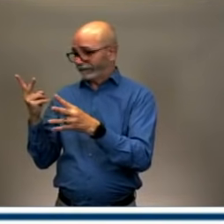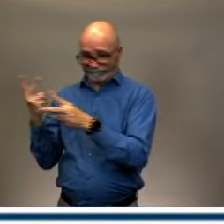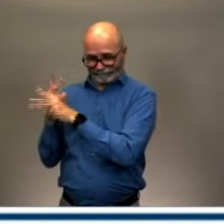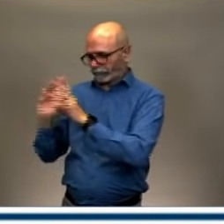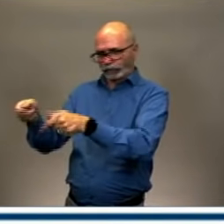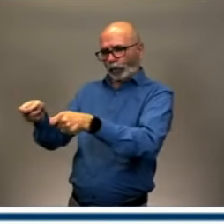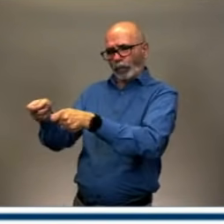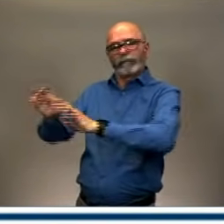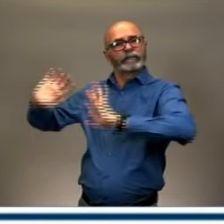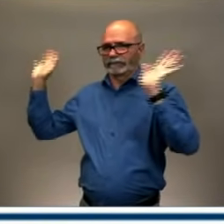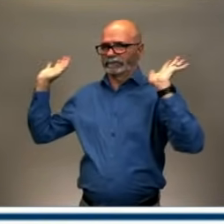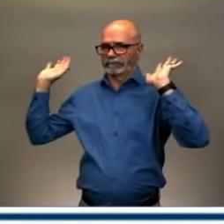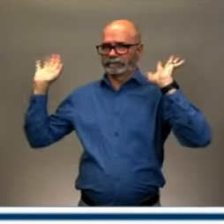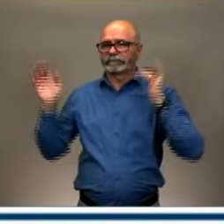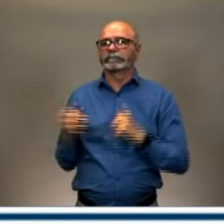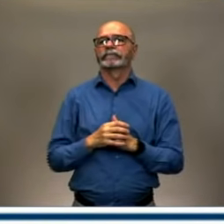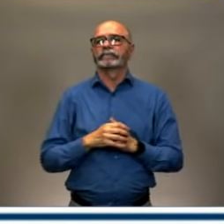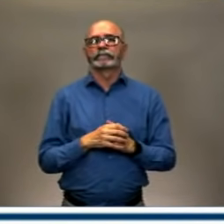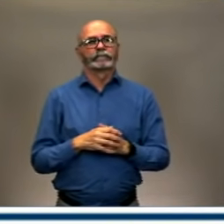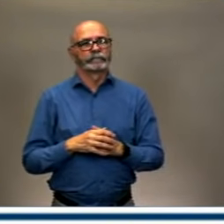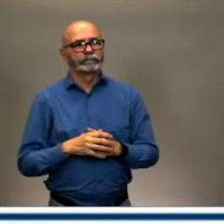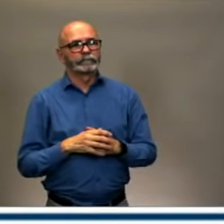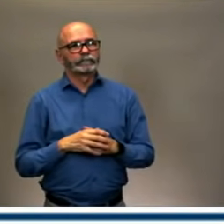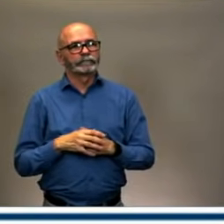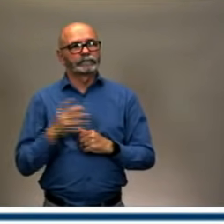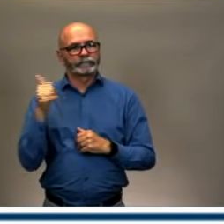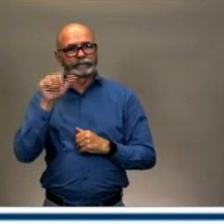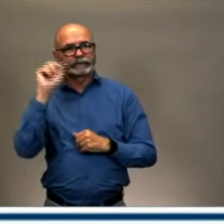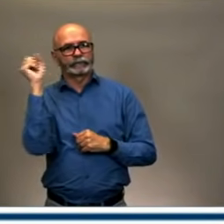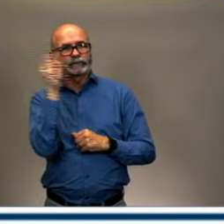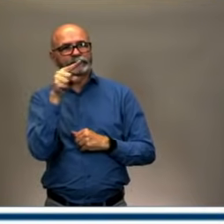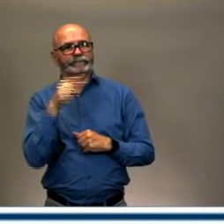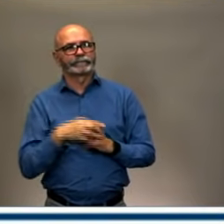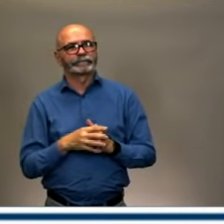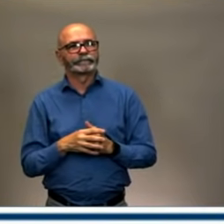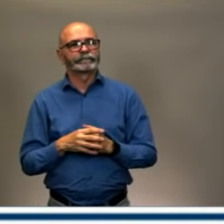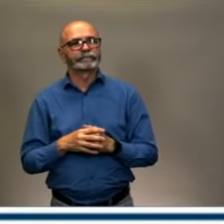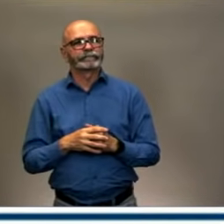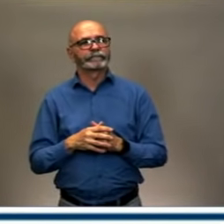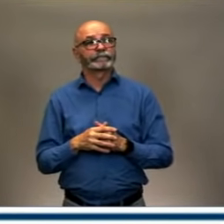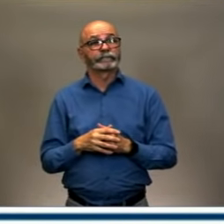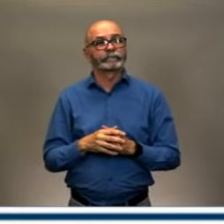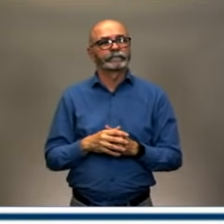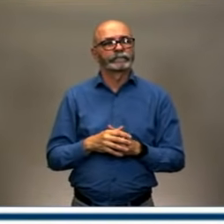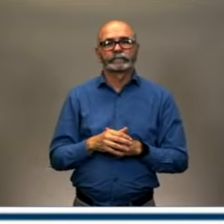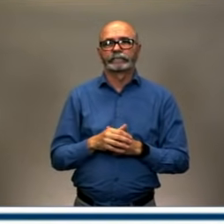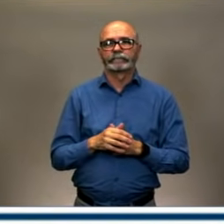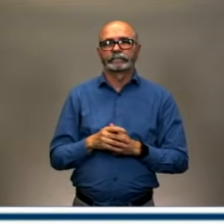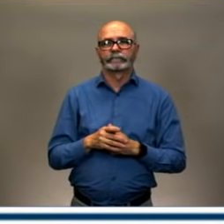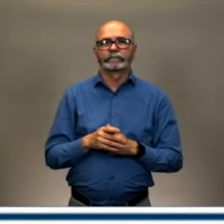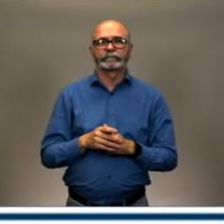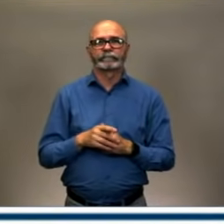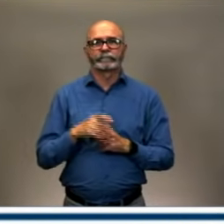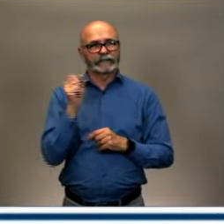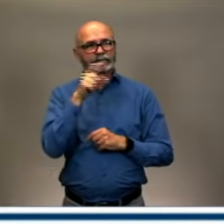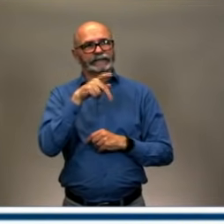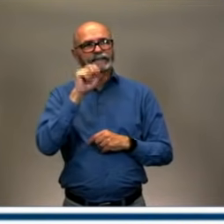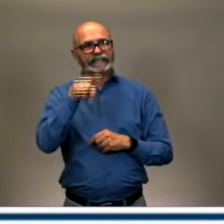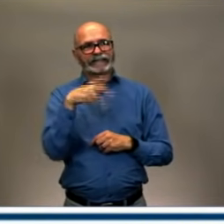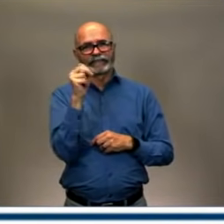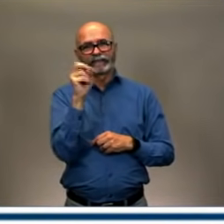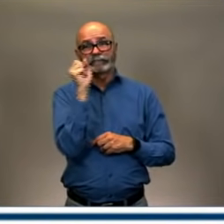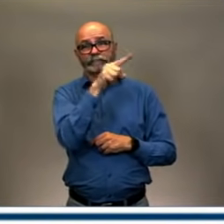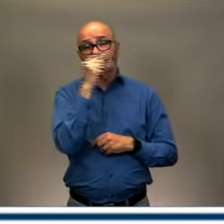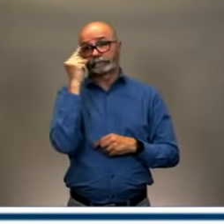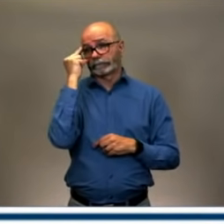manner. Go ahead with your follow-up, John. Thank you. Premier, today the Prime Minister said he'll be